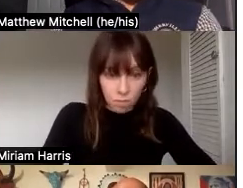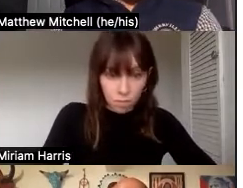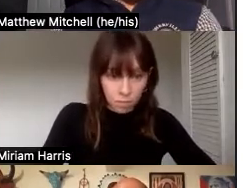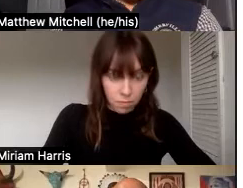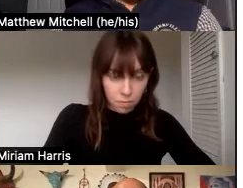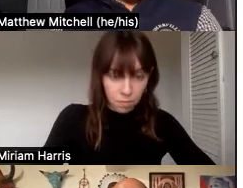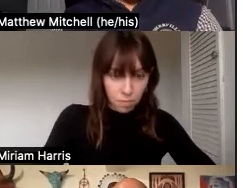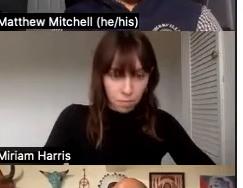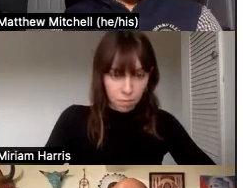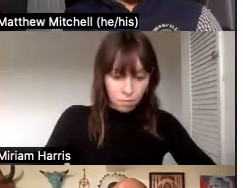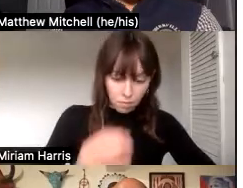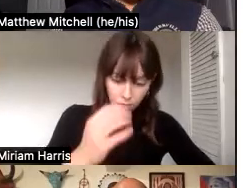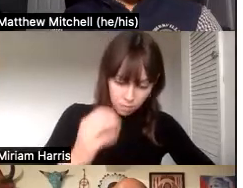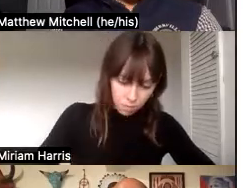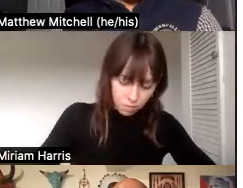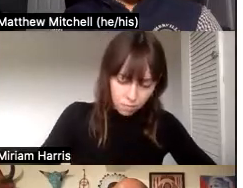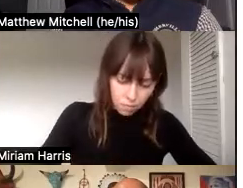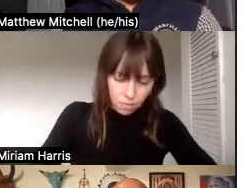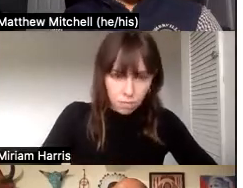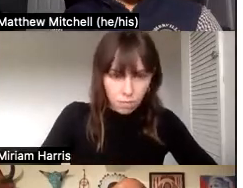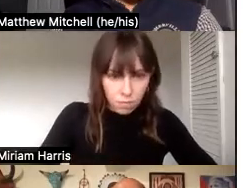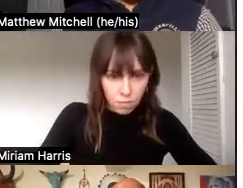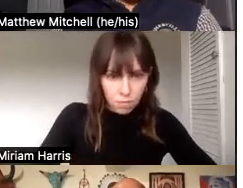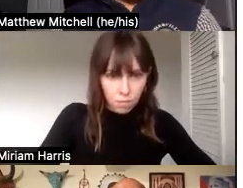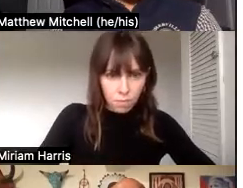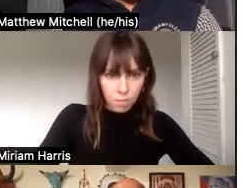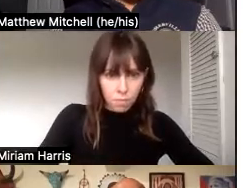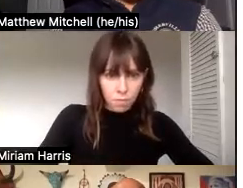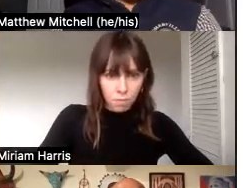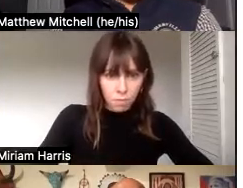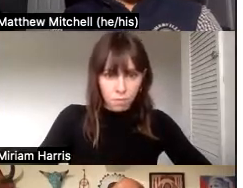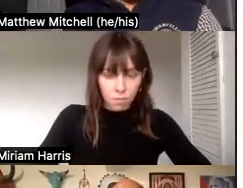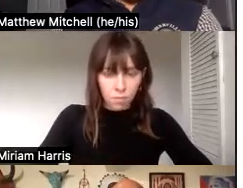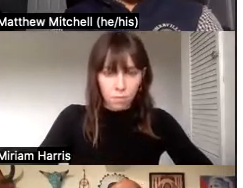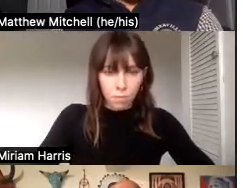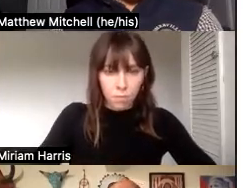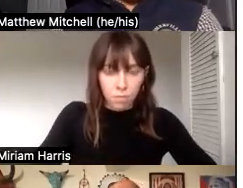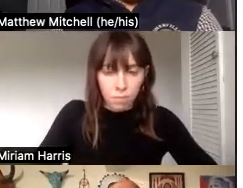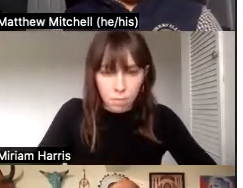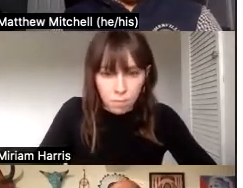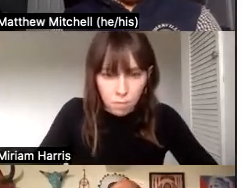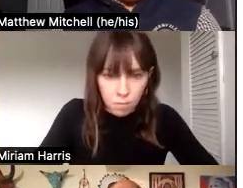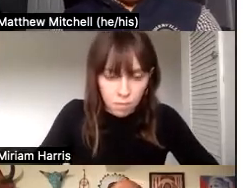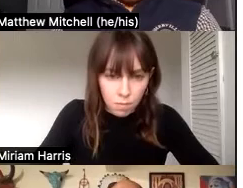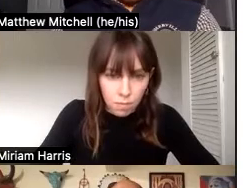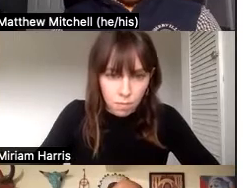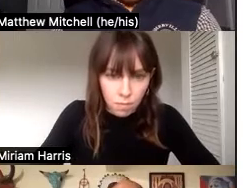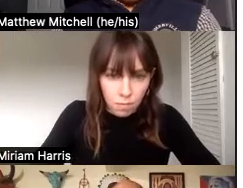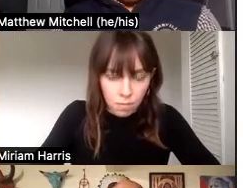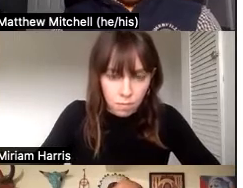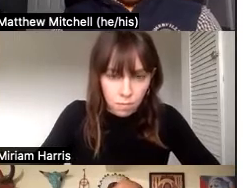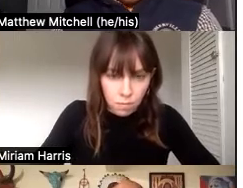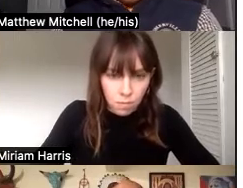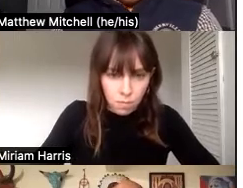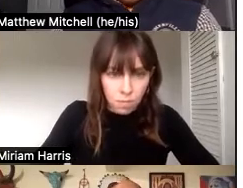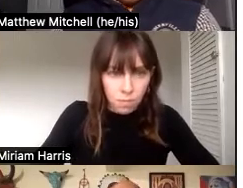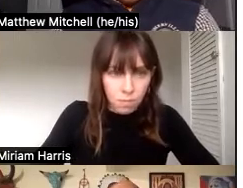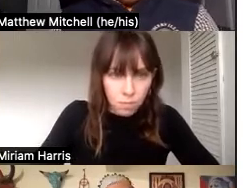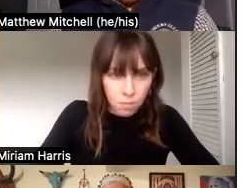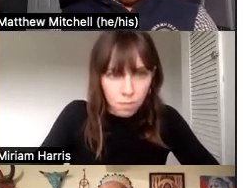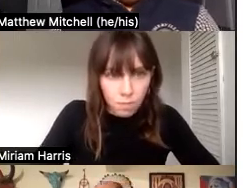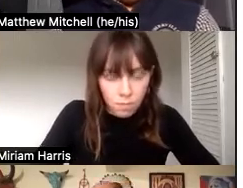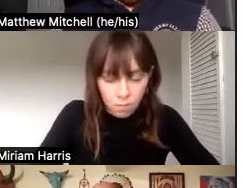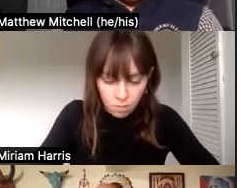identify people with substance use disorders and sort of engage them in care. Incarcerate people to the point where they're not getting the help that they need and that